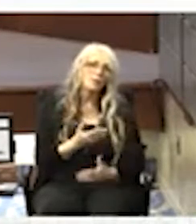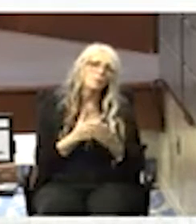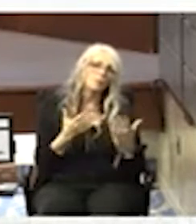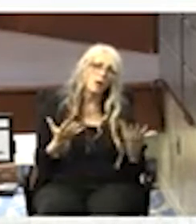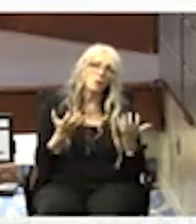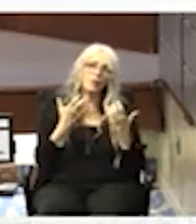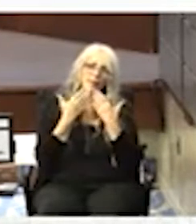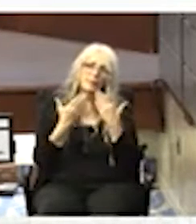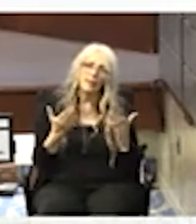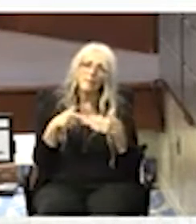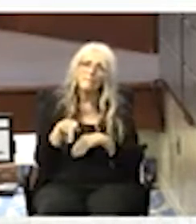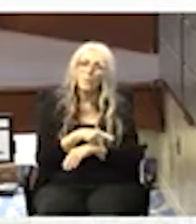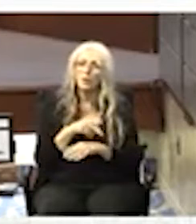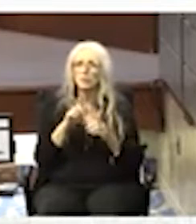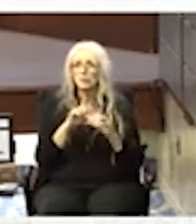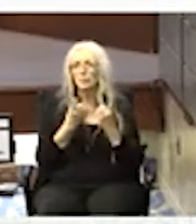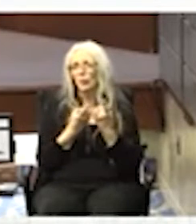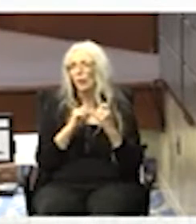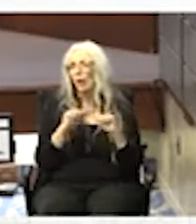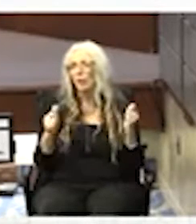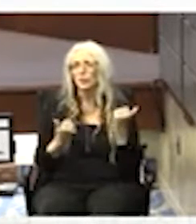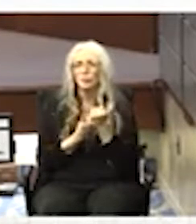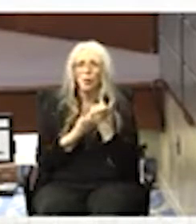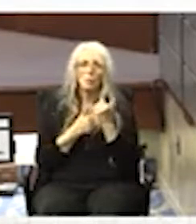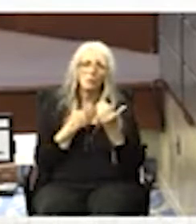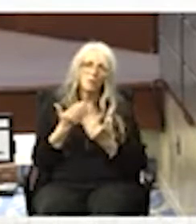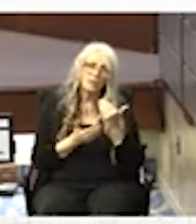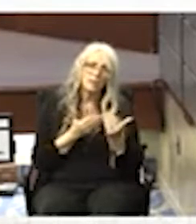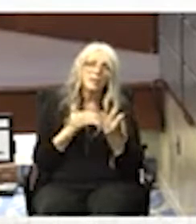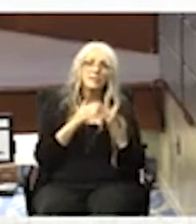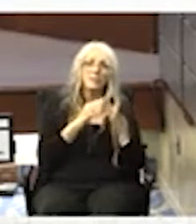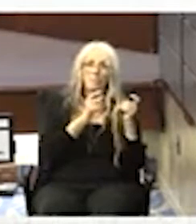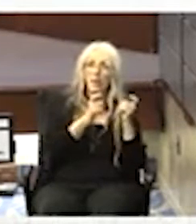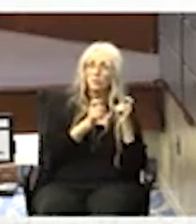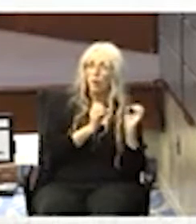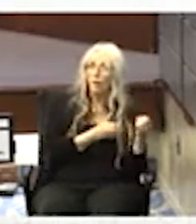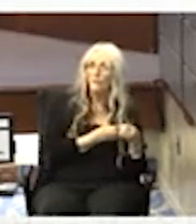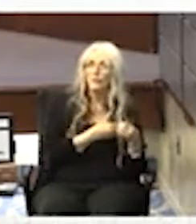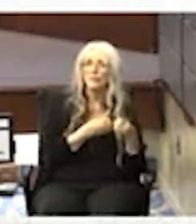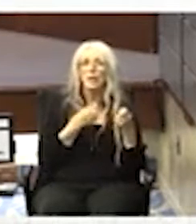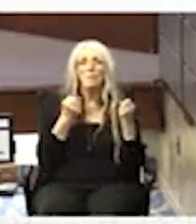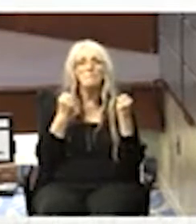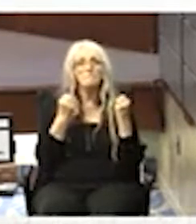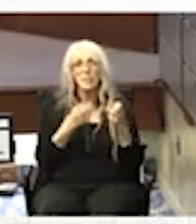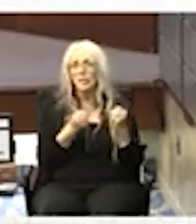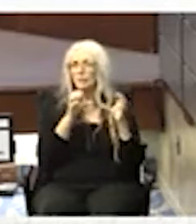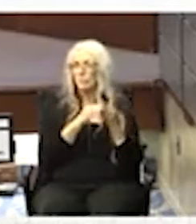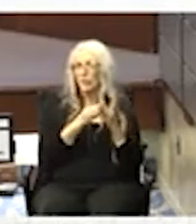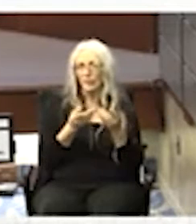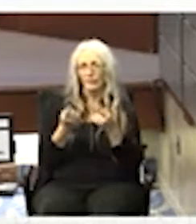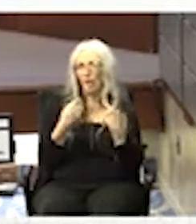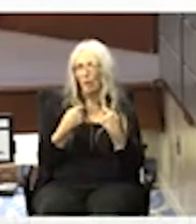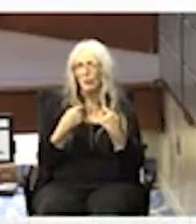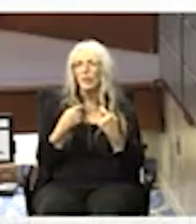start by thanking the Parks Department for all the support through the process, as well as the City Manager's Office, who's been at multiple of our meetings and has